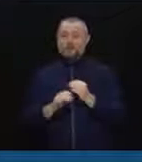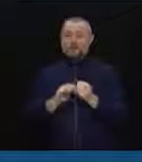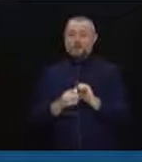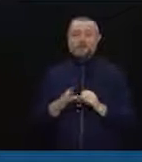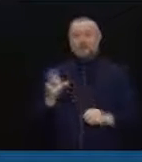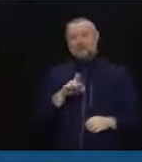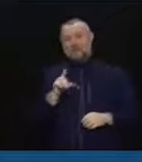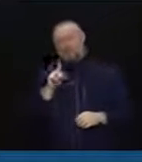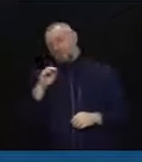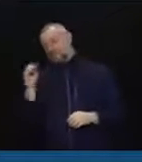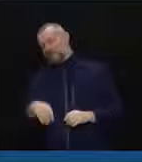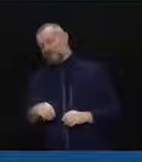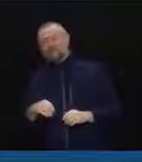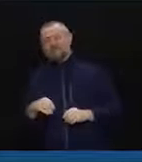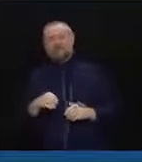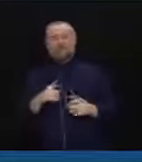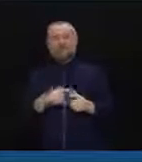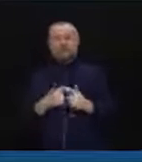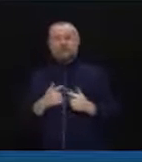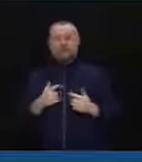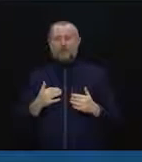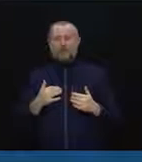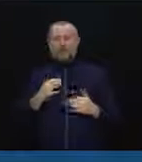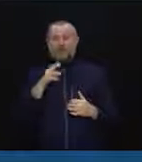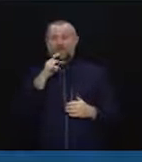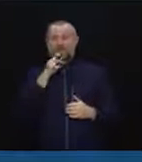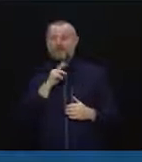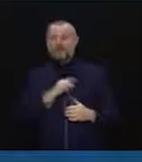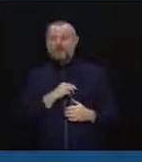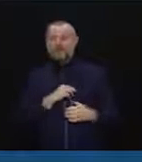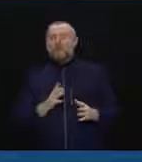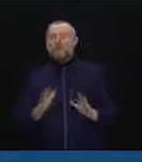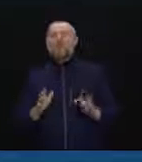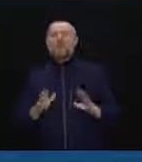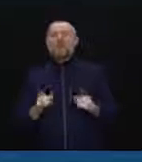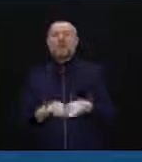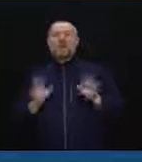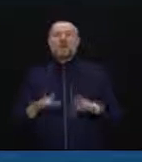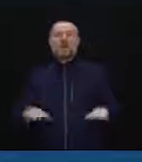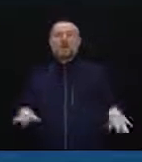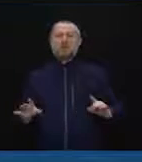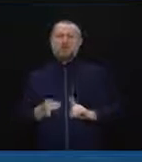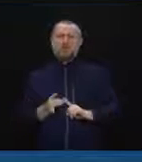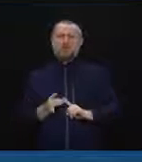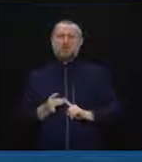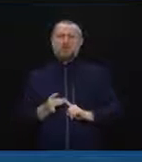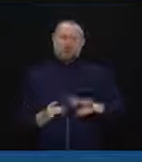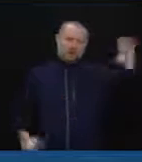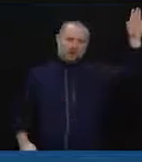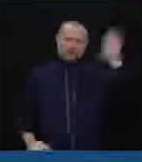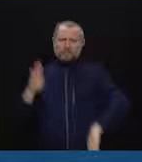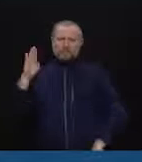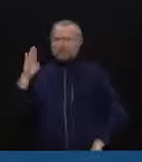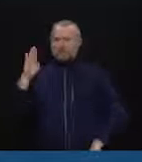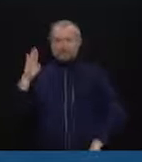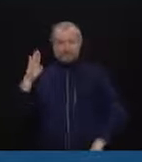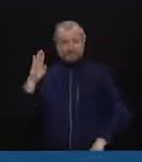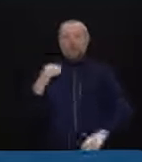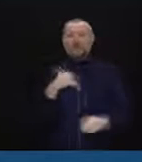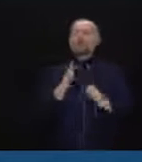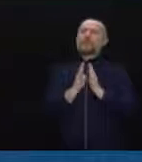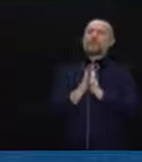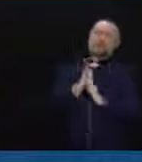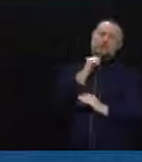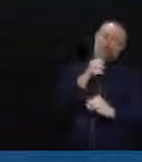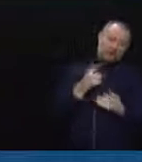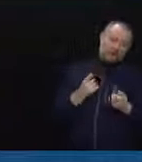week later, and it all broke loose. I'm not saying that's going to happen. I pray it does not happen. But I do know